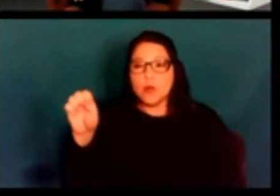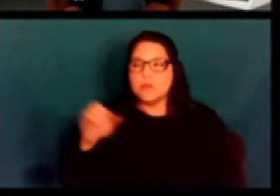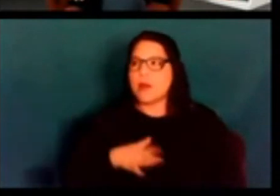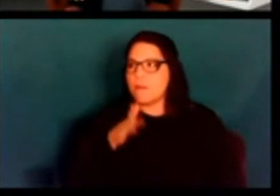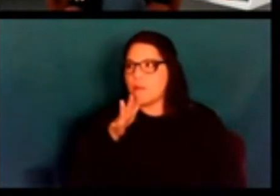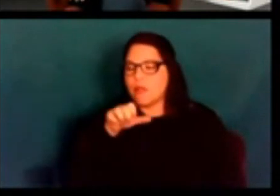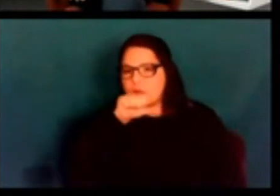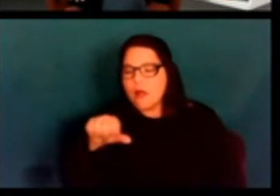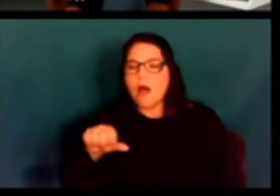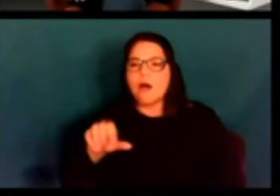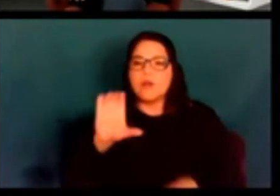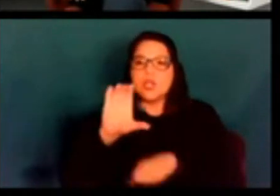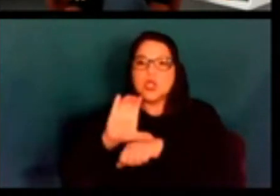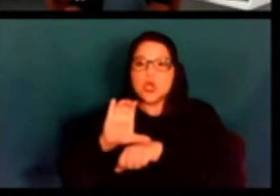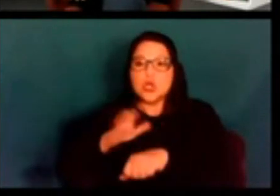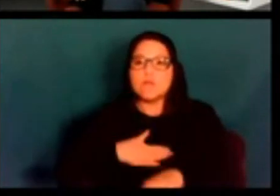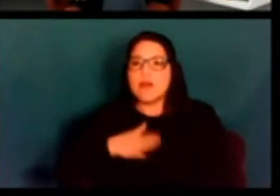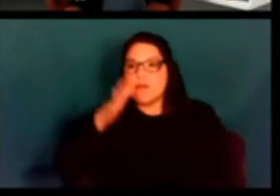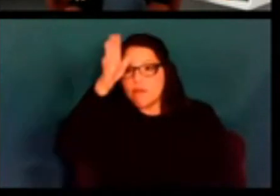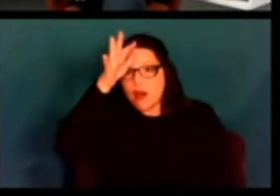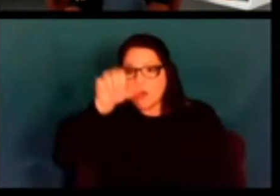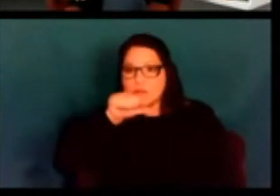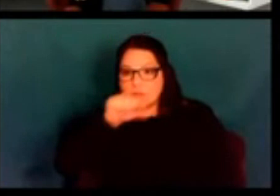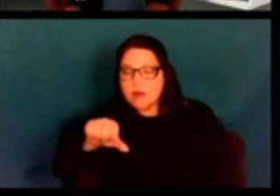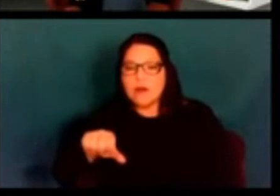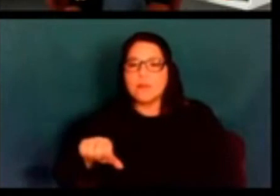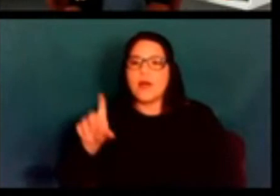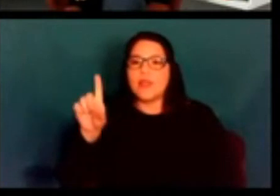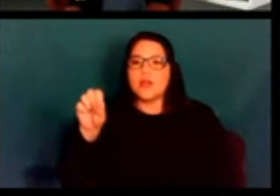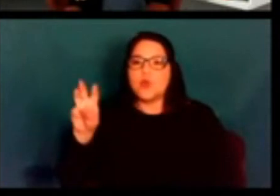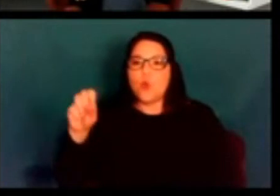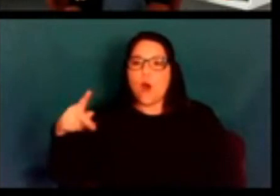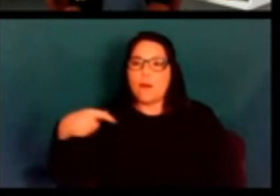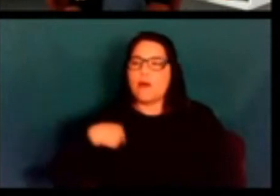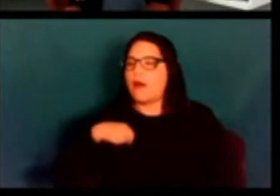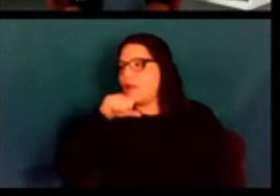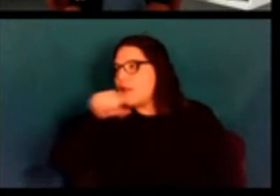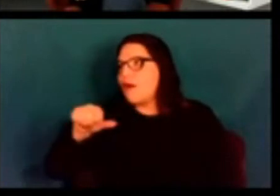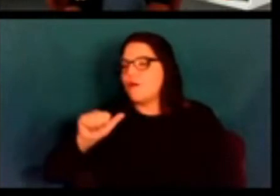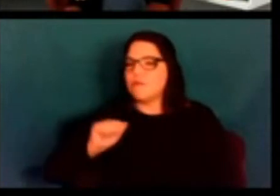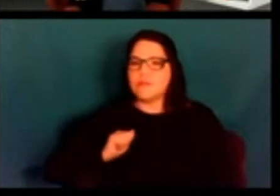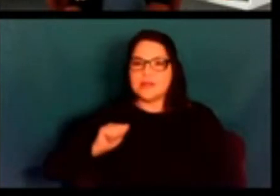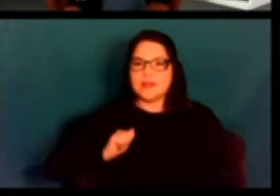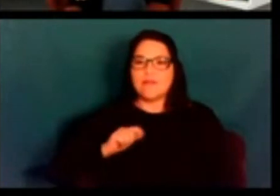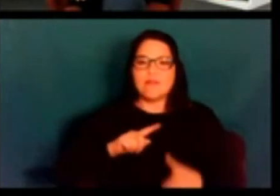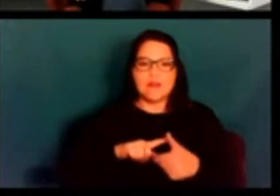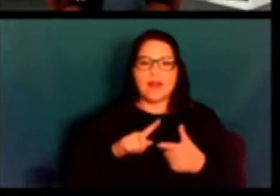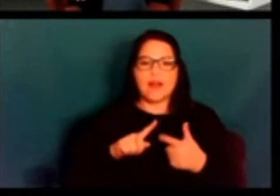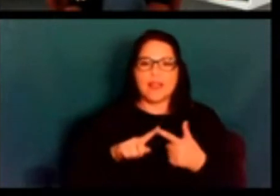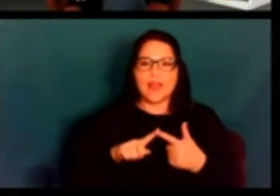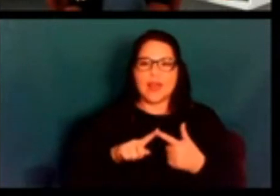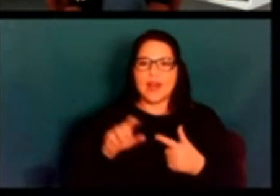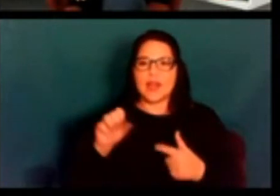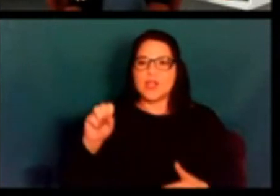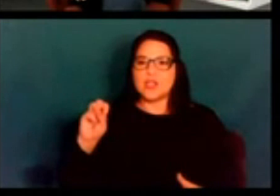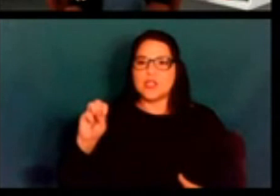into, the church, which my father was into, the doo-wop, which I love myself, and then Smokey